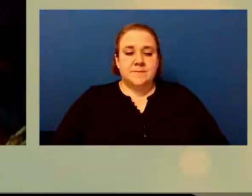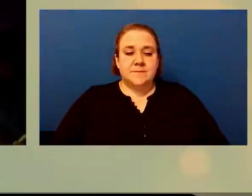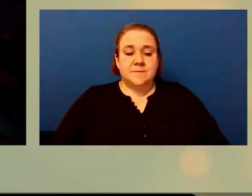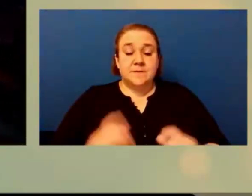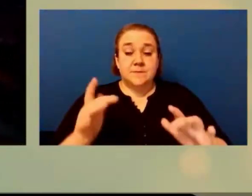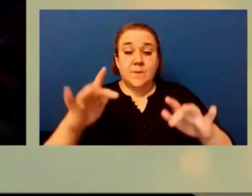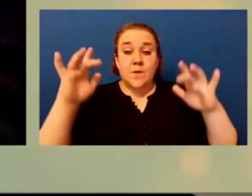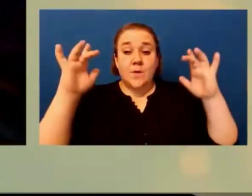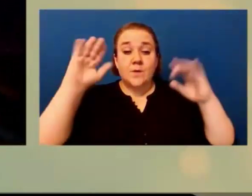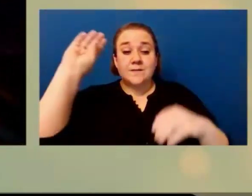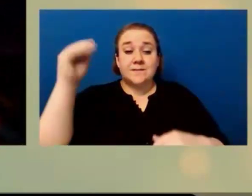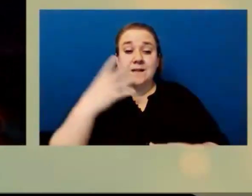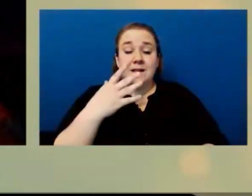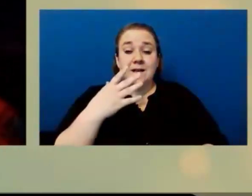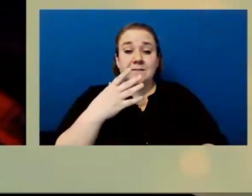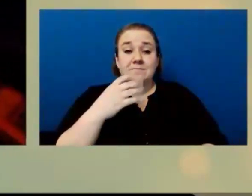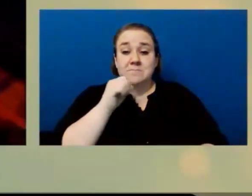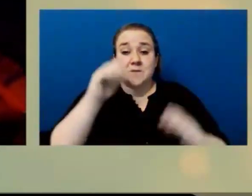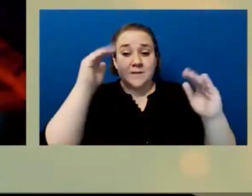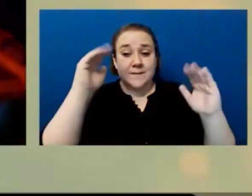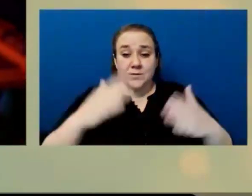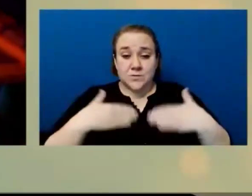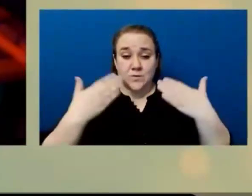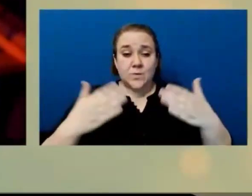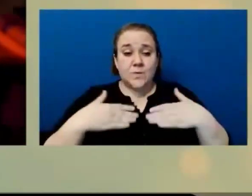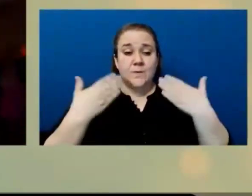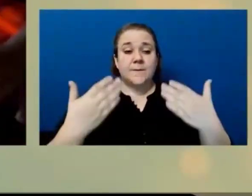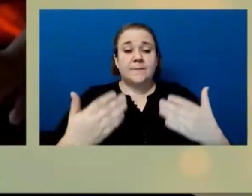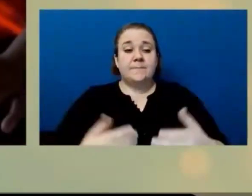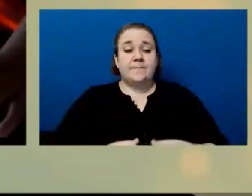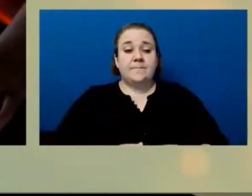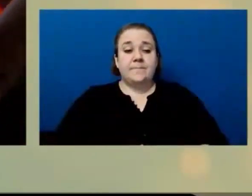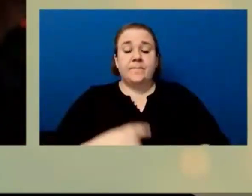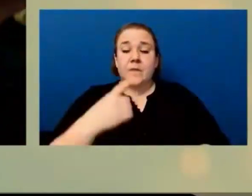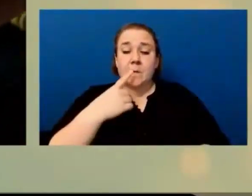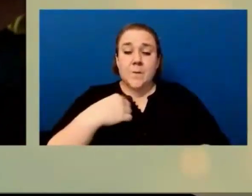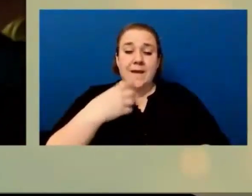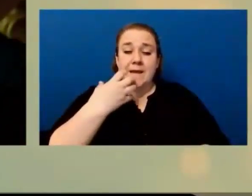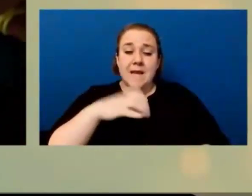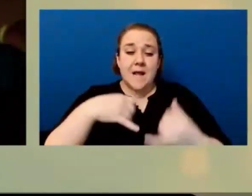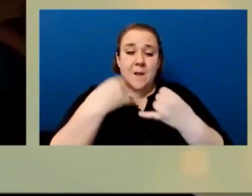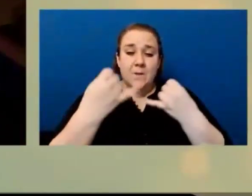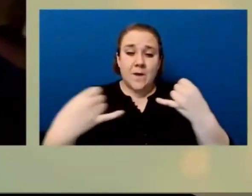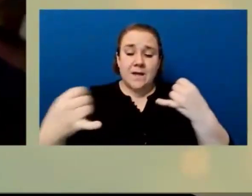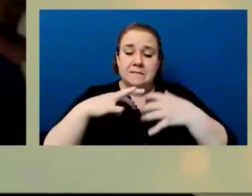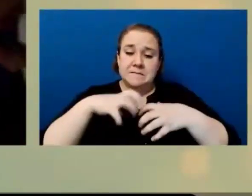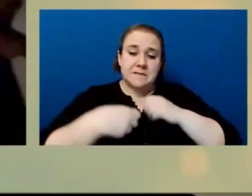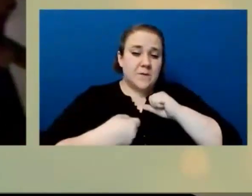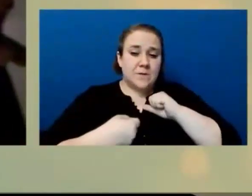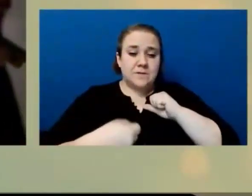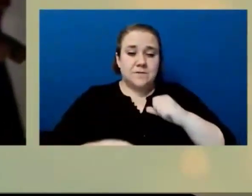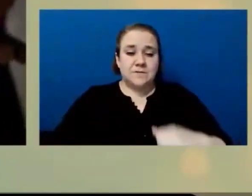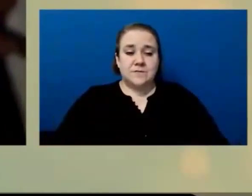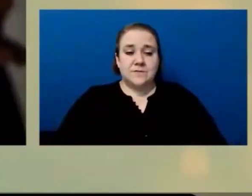The sparkling sunlight of unexpected joy. The red hot threads of